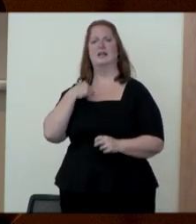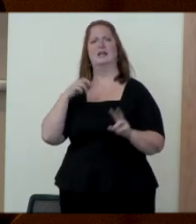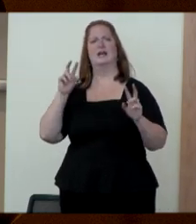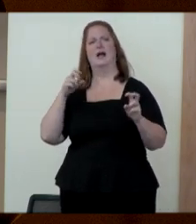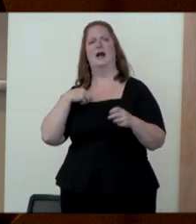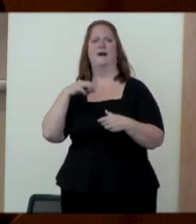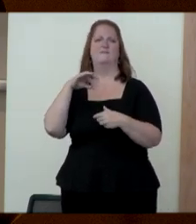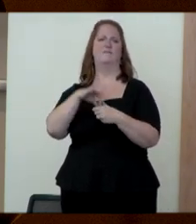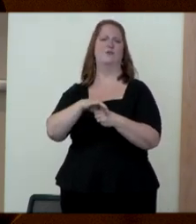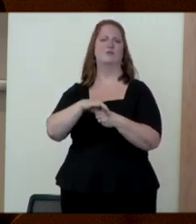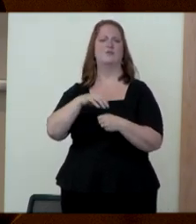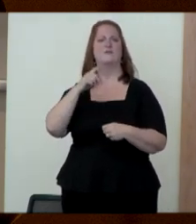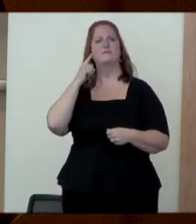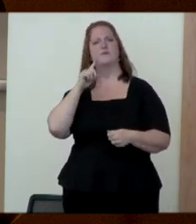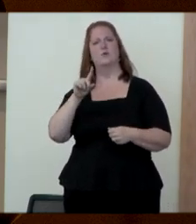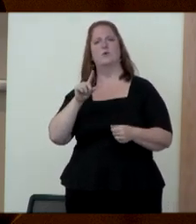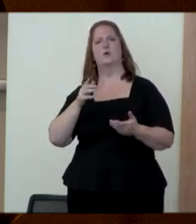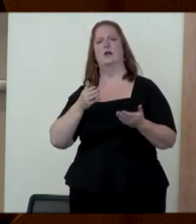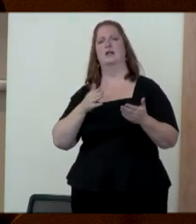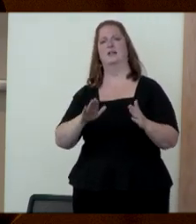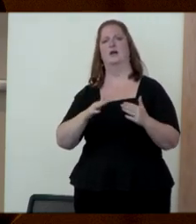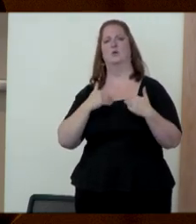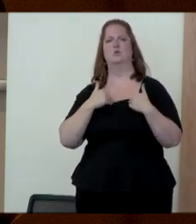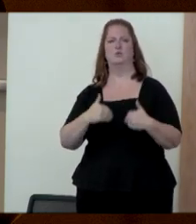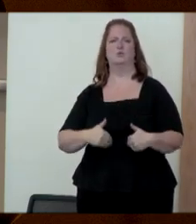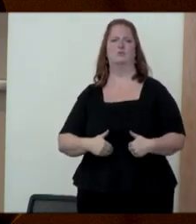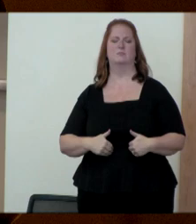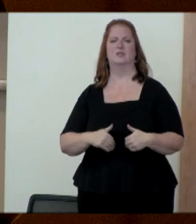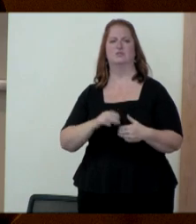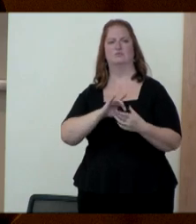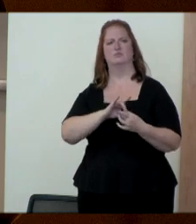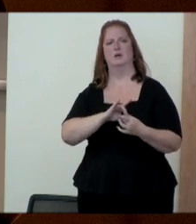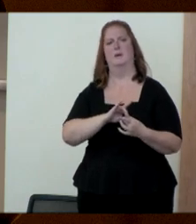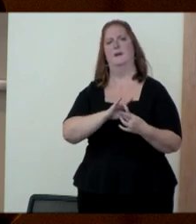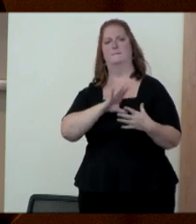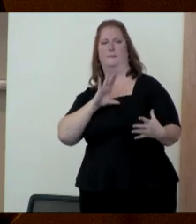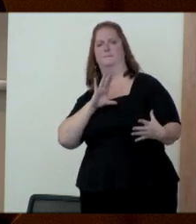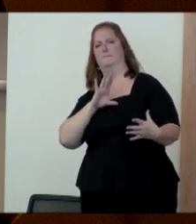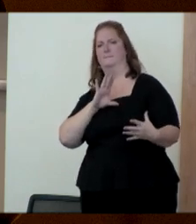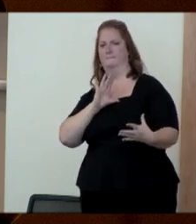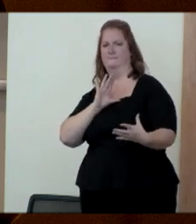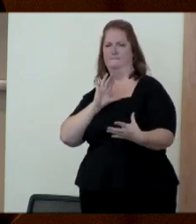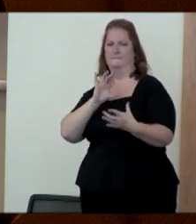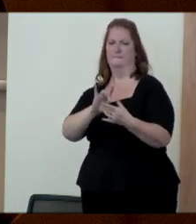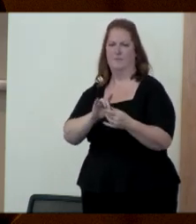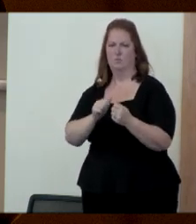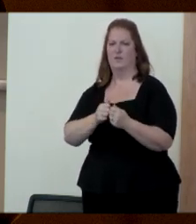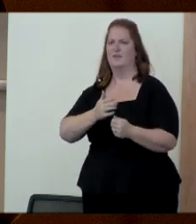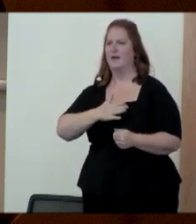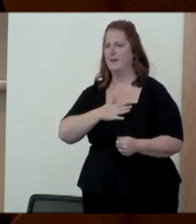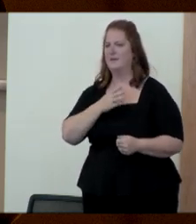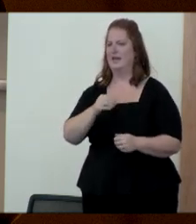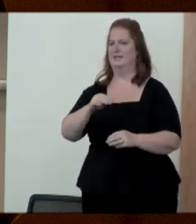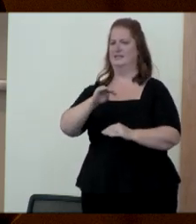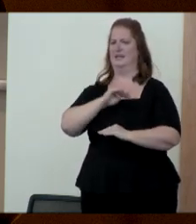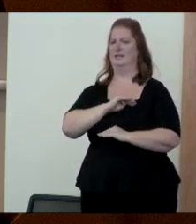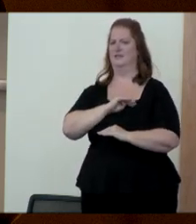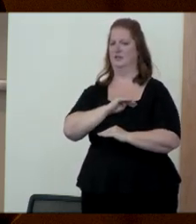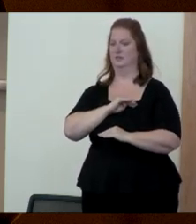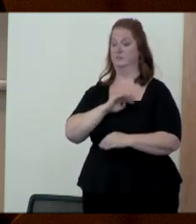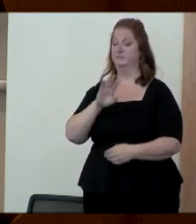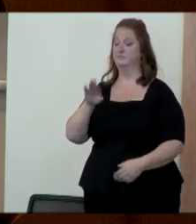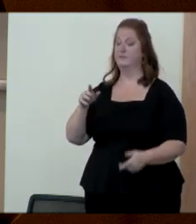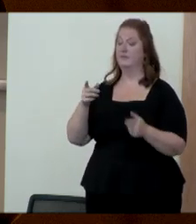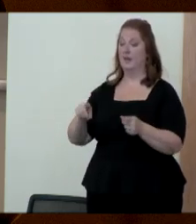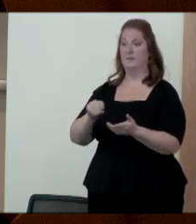unleashing human potential, but happiness and satisfaction." A student just